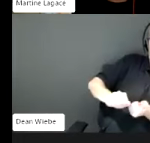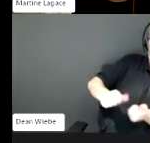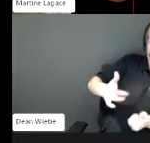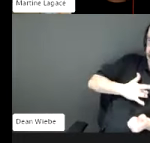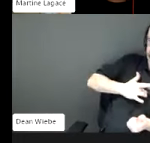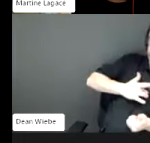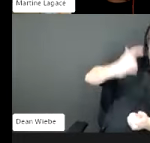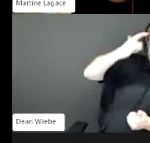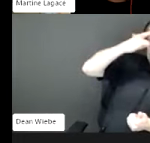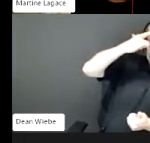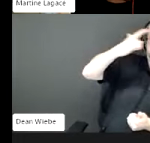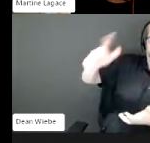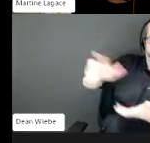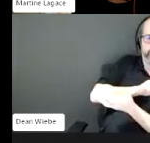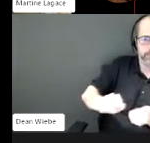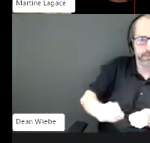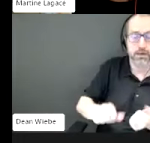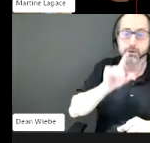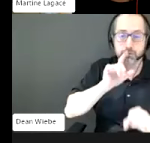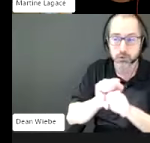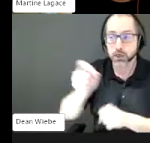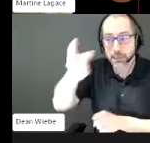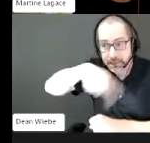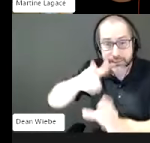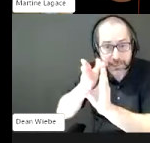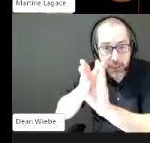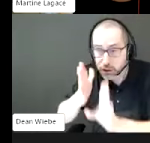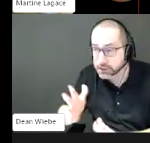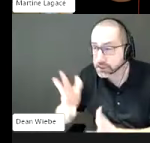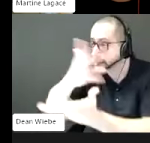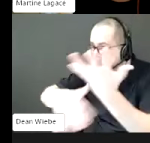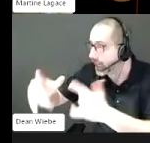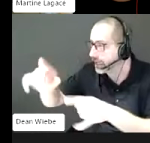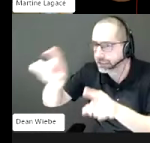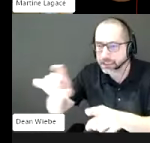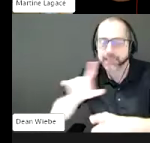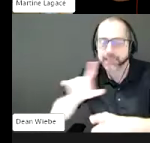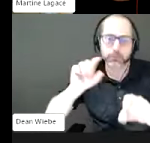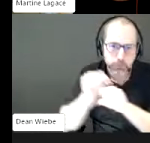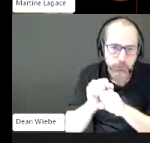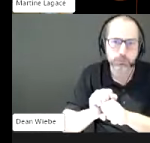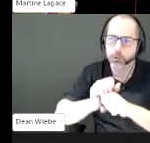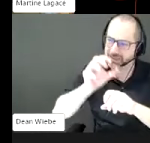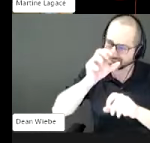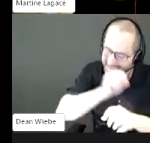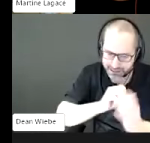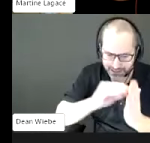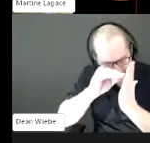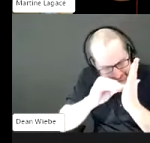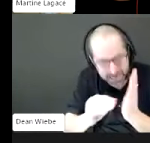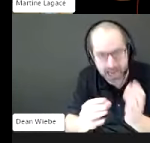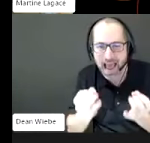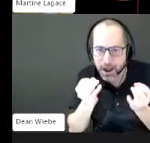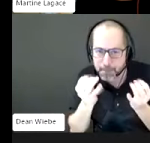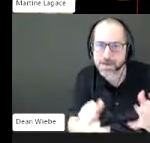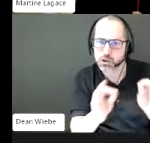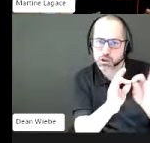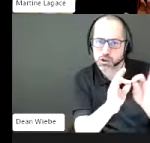board to calculate or estimate the costs of ageism for society.